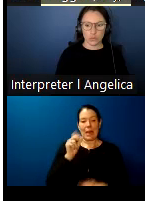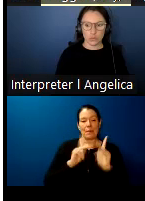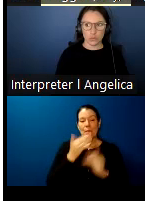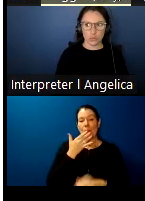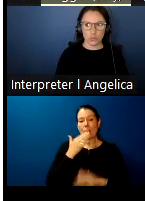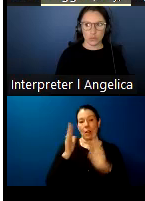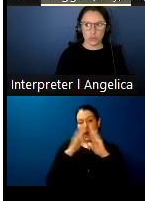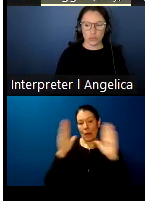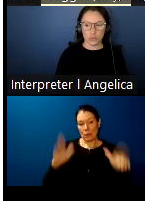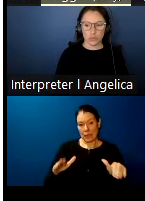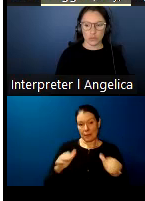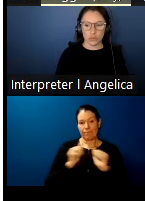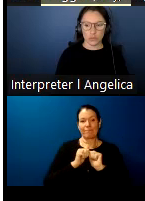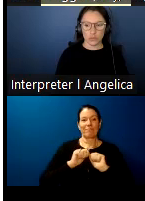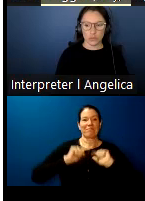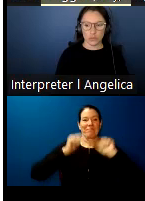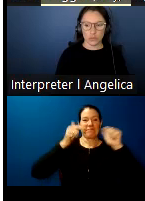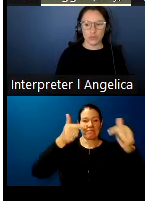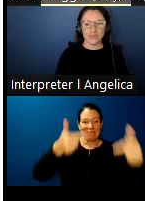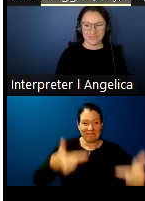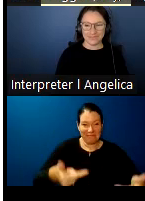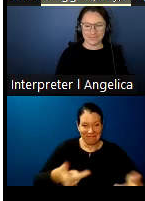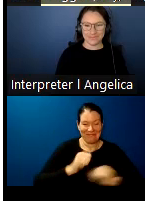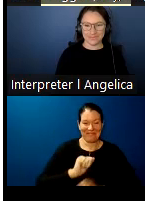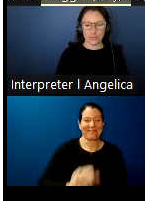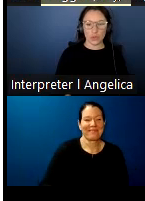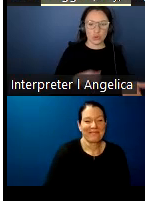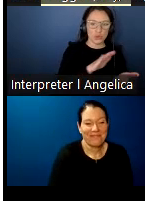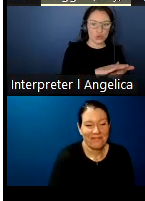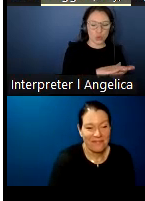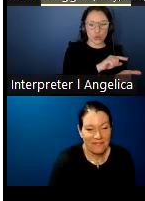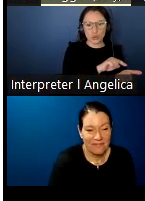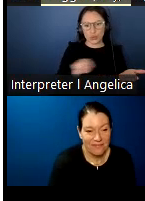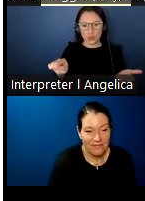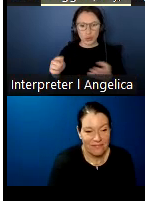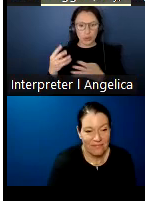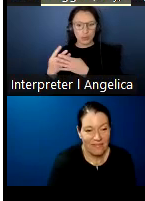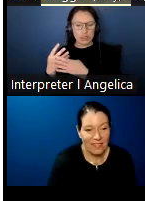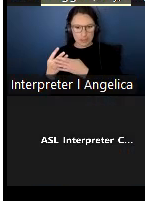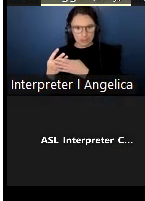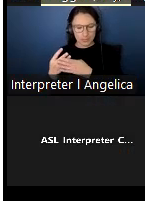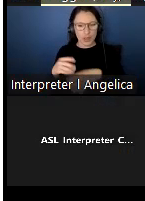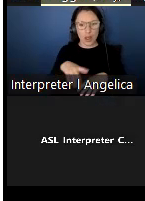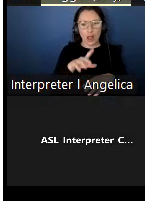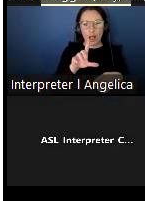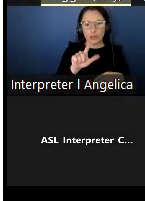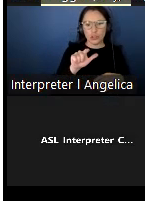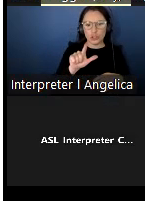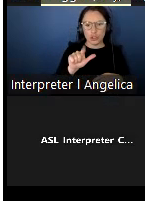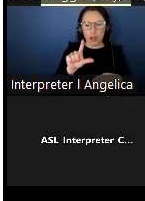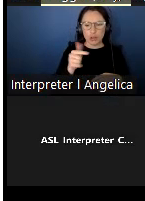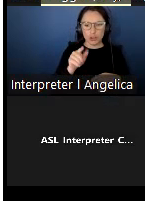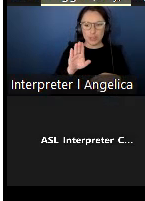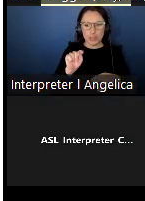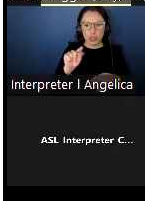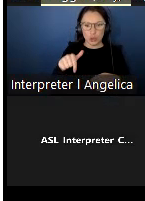housing, the school to prison pipeline, LGBTQ youth experiencing homelessness at higher